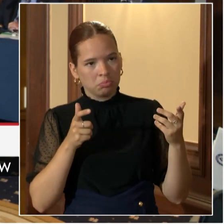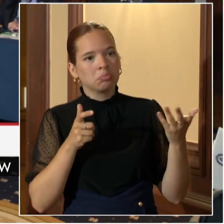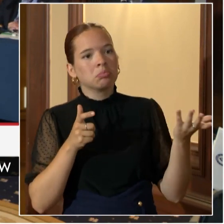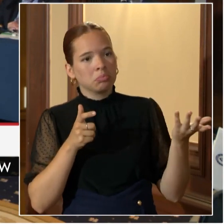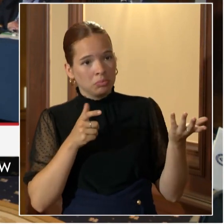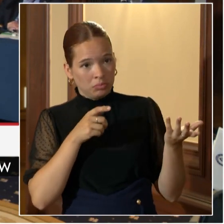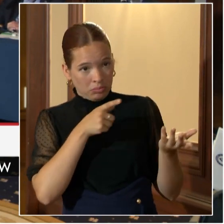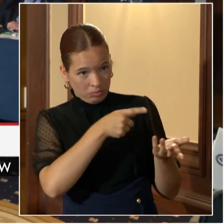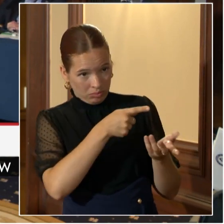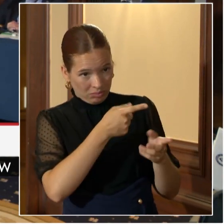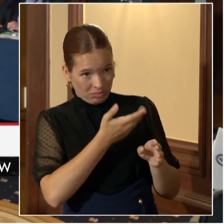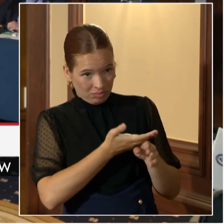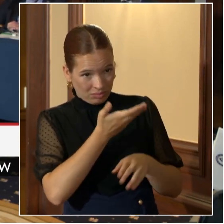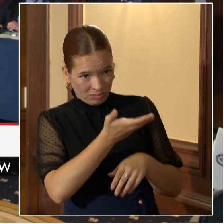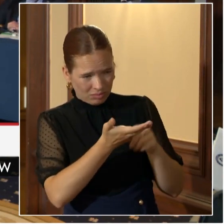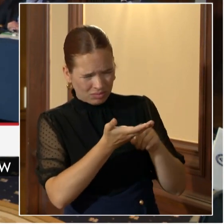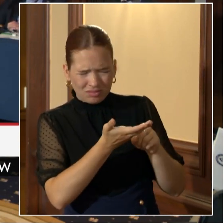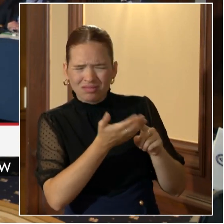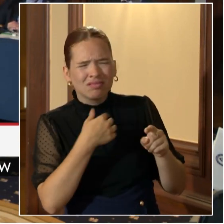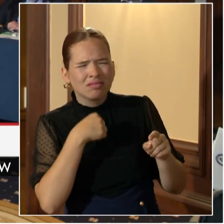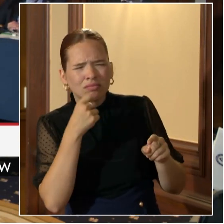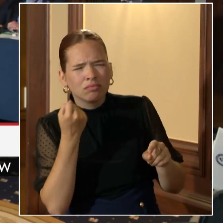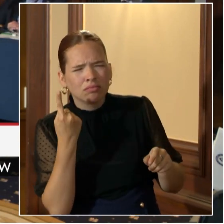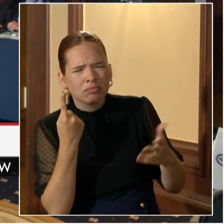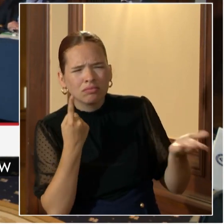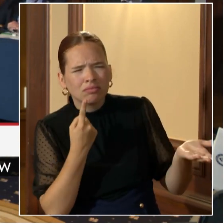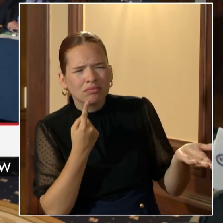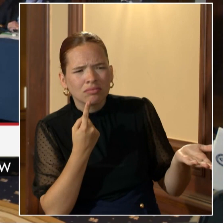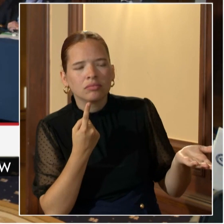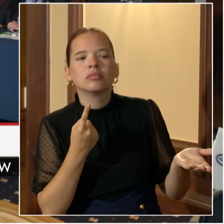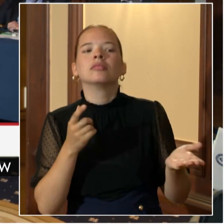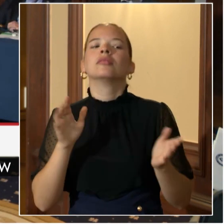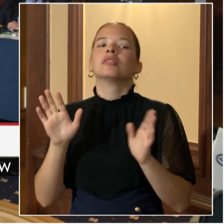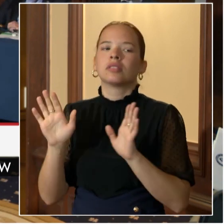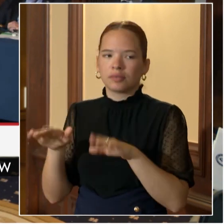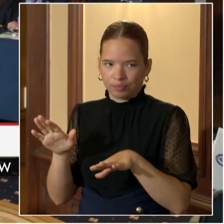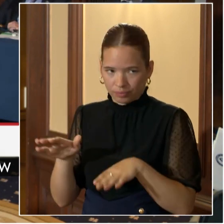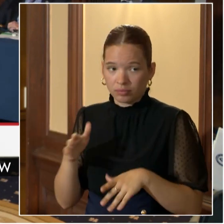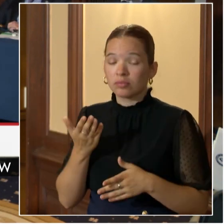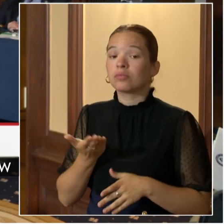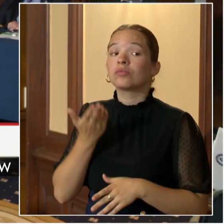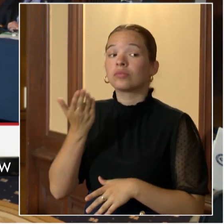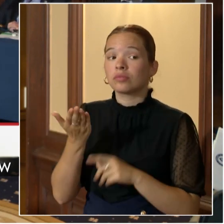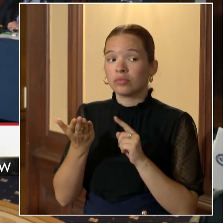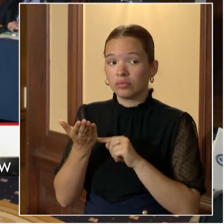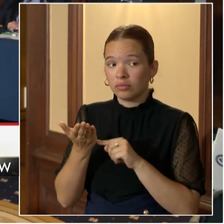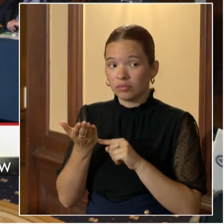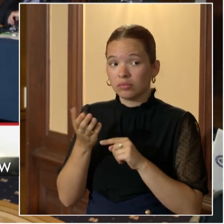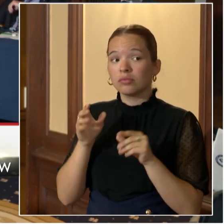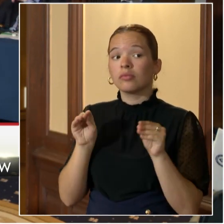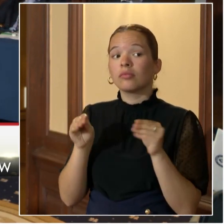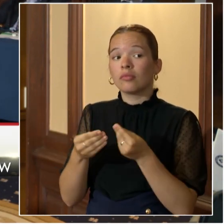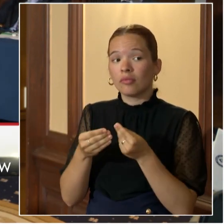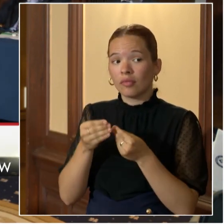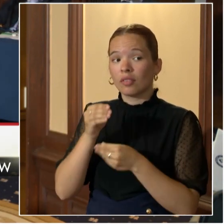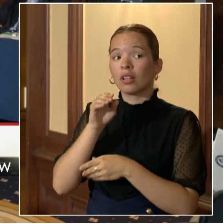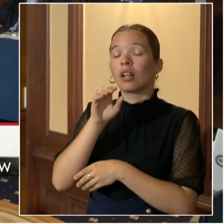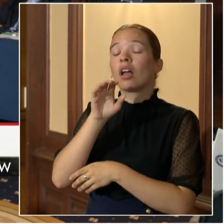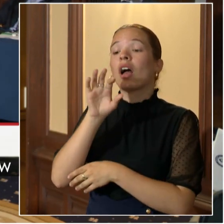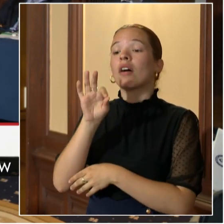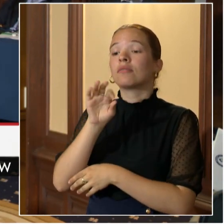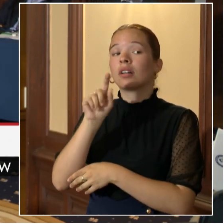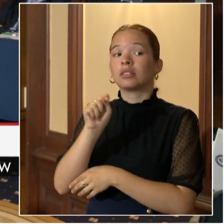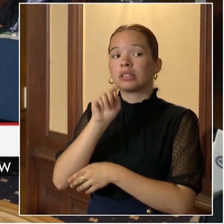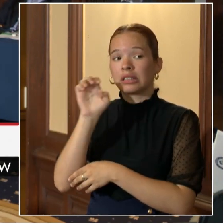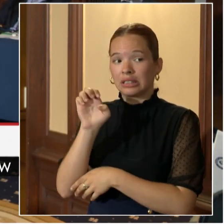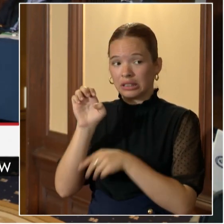to divide or at least provide this office a FTE's worth of staffing. Okay, so the amendment before us